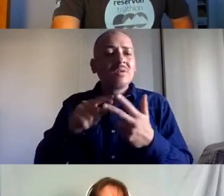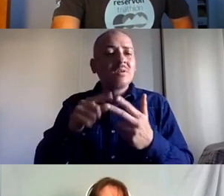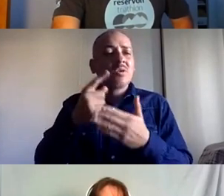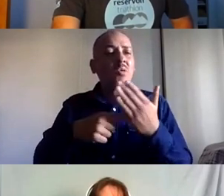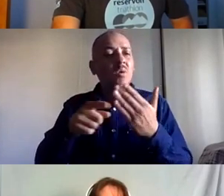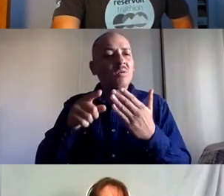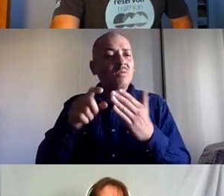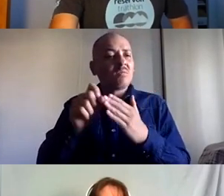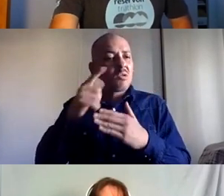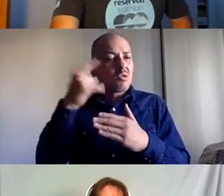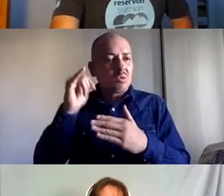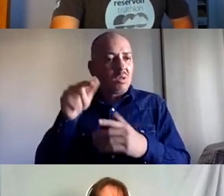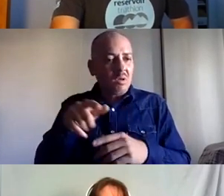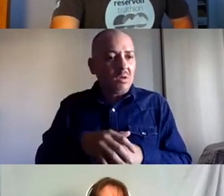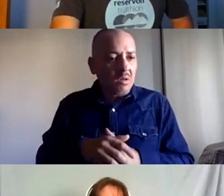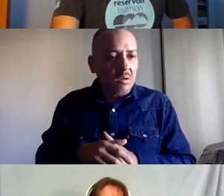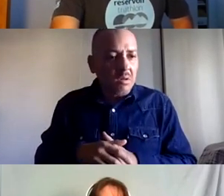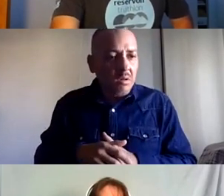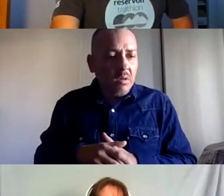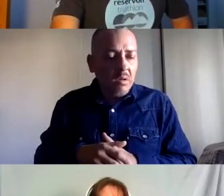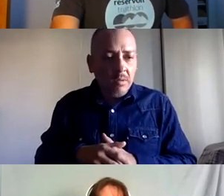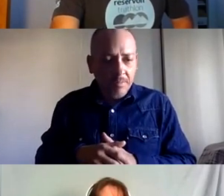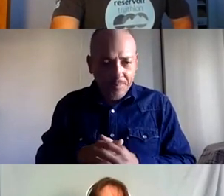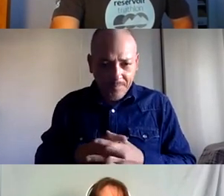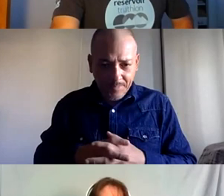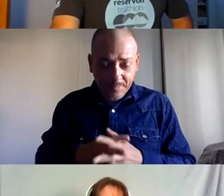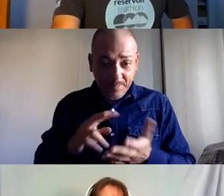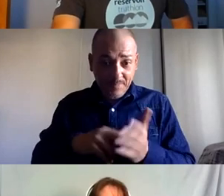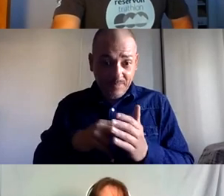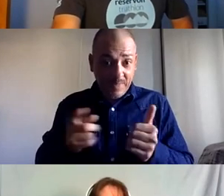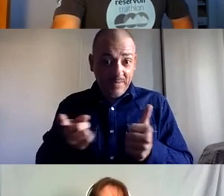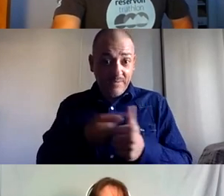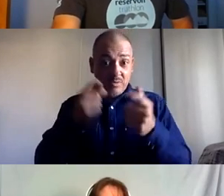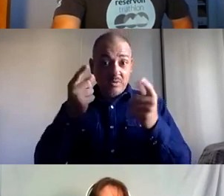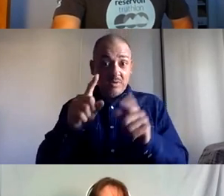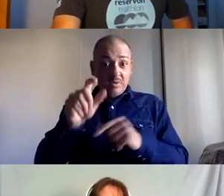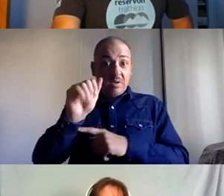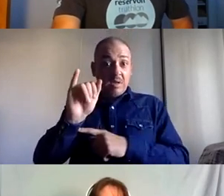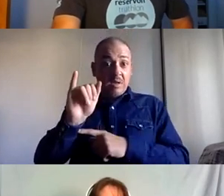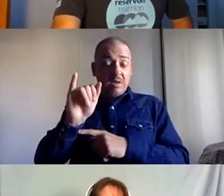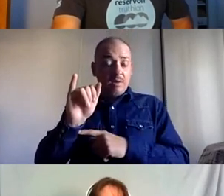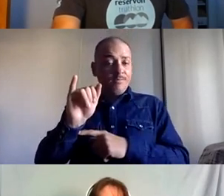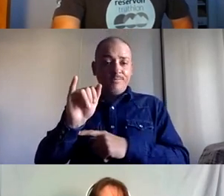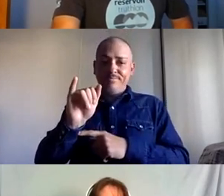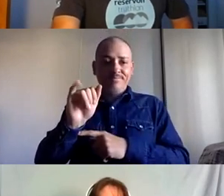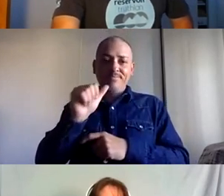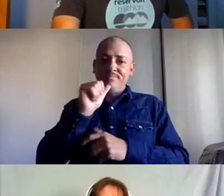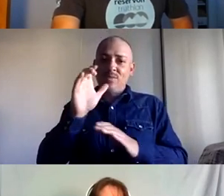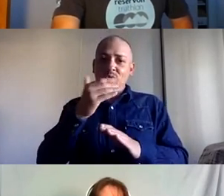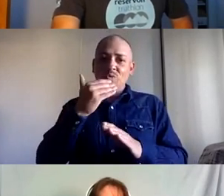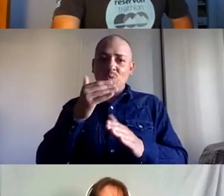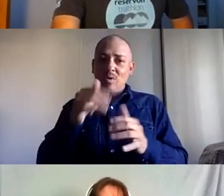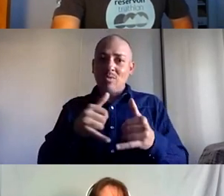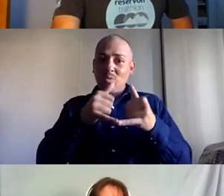like. So obviously, in the first episode, the AI is doing terrible. All of the rewards are